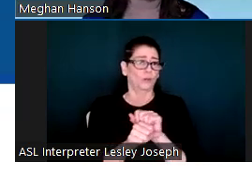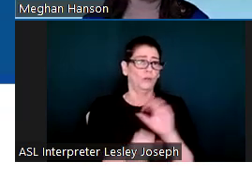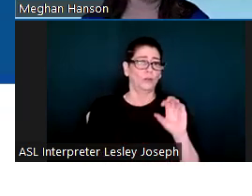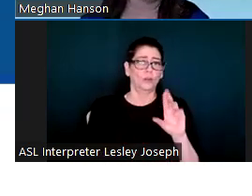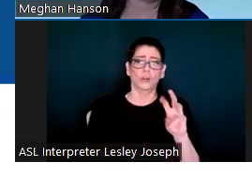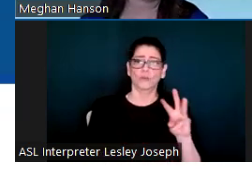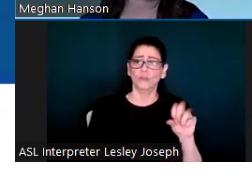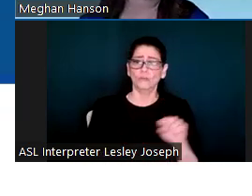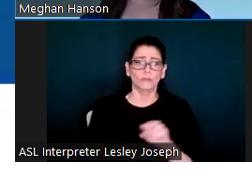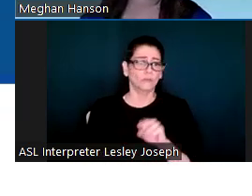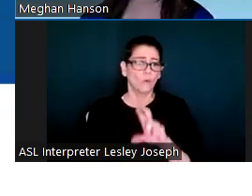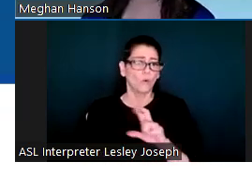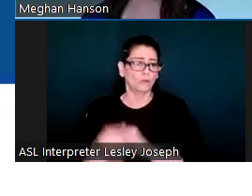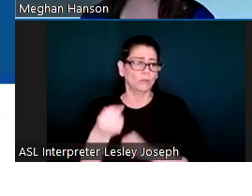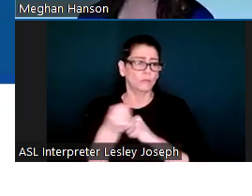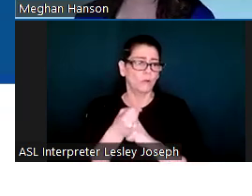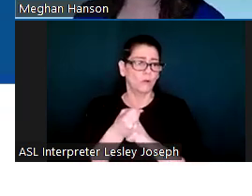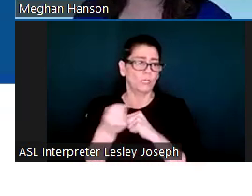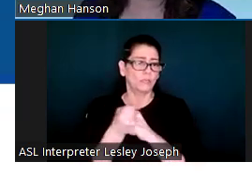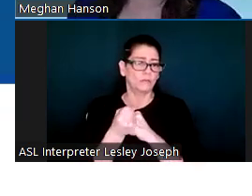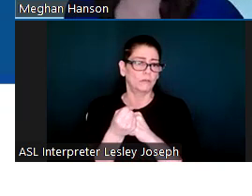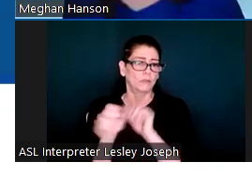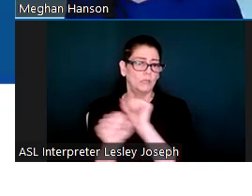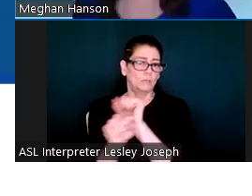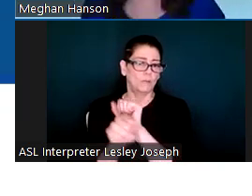employment. In 2024, we